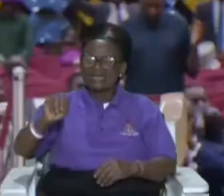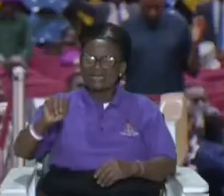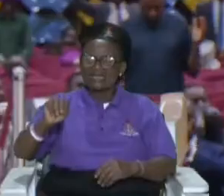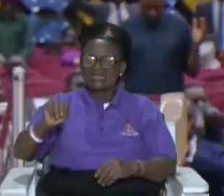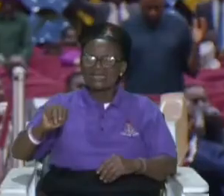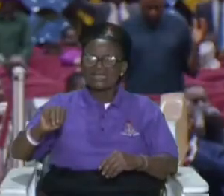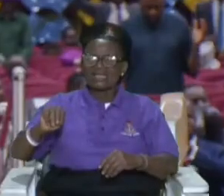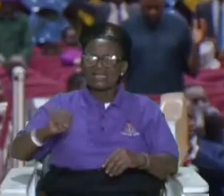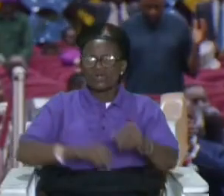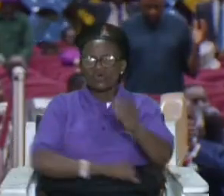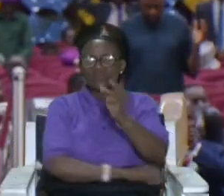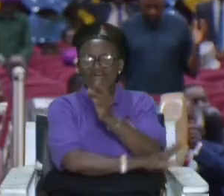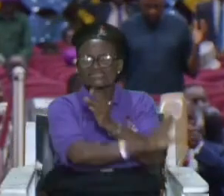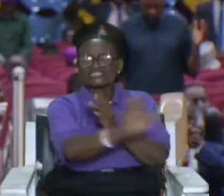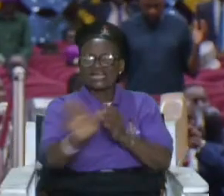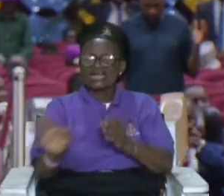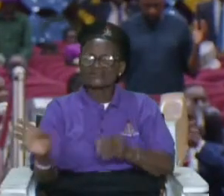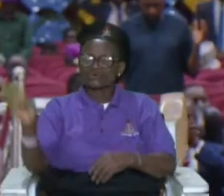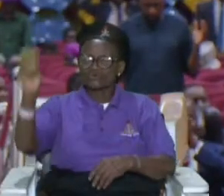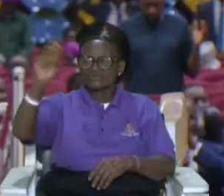Overshadow them.